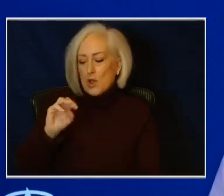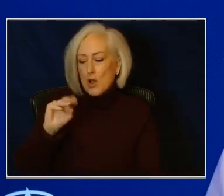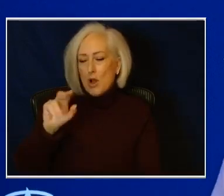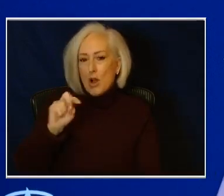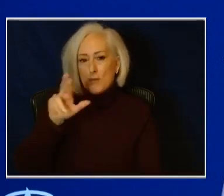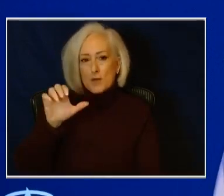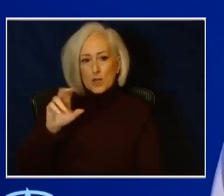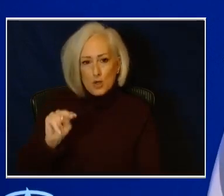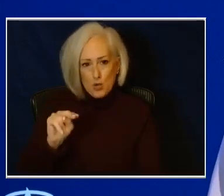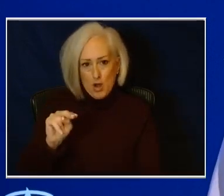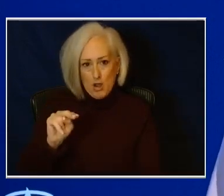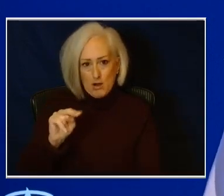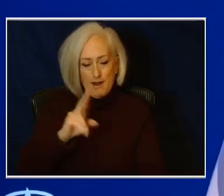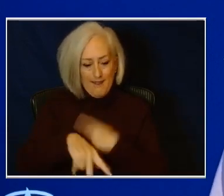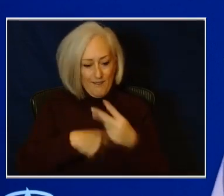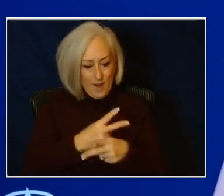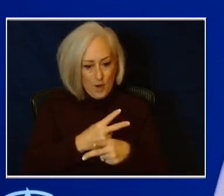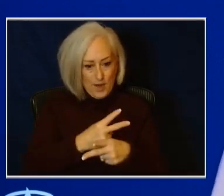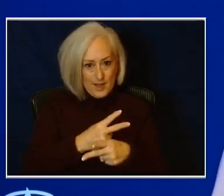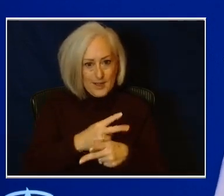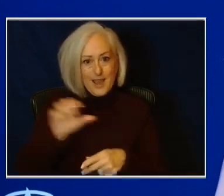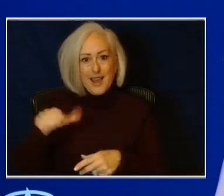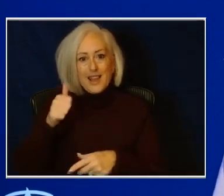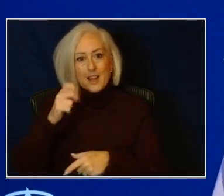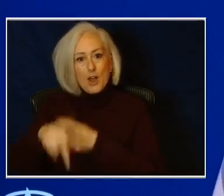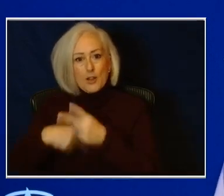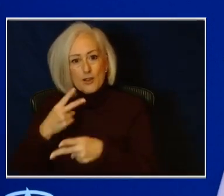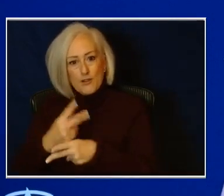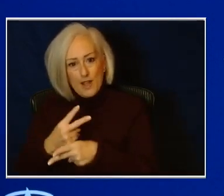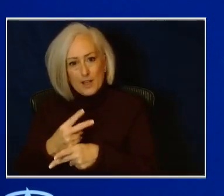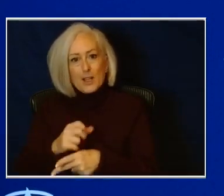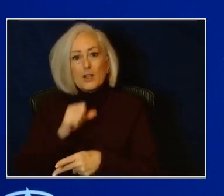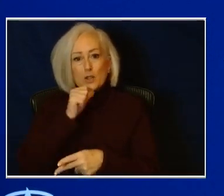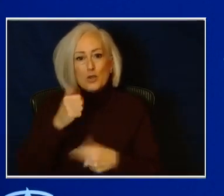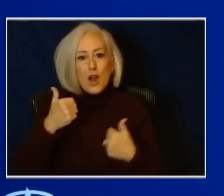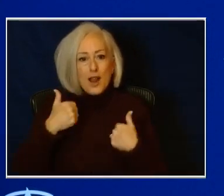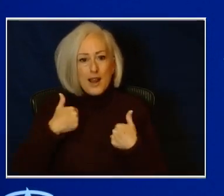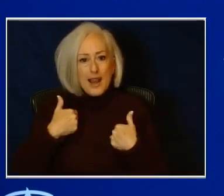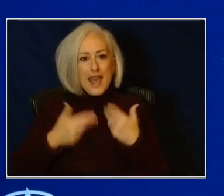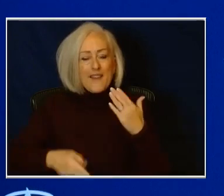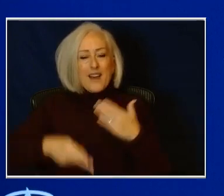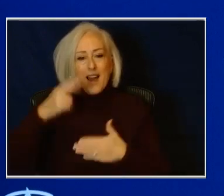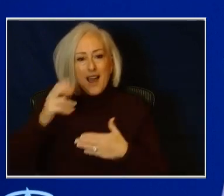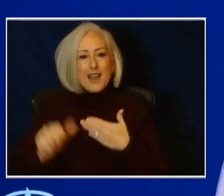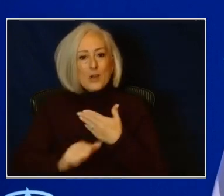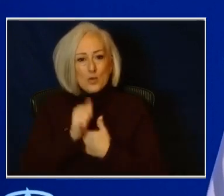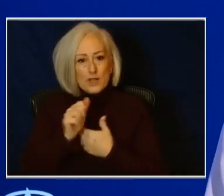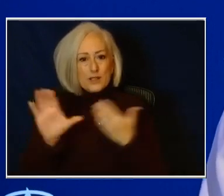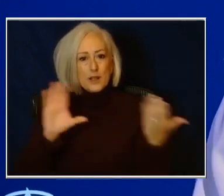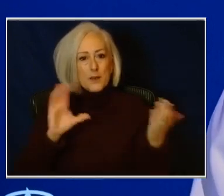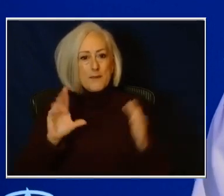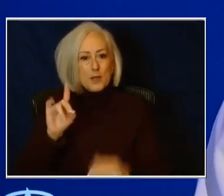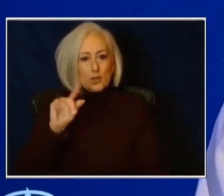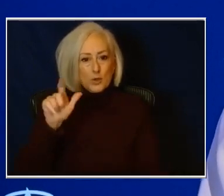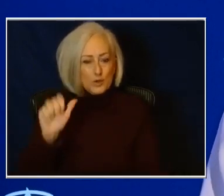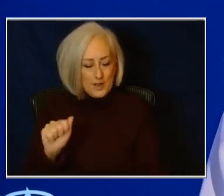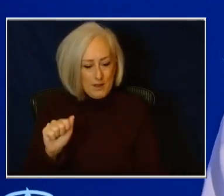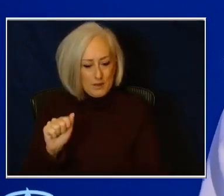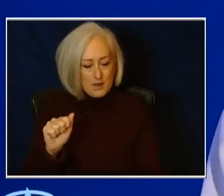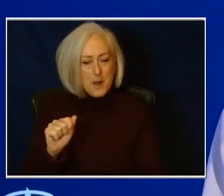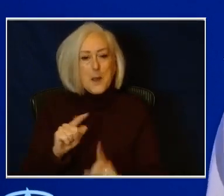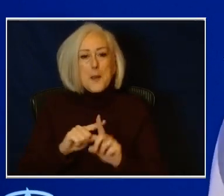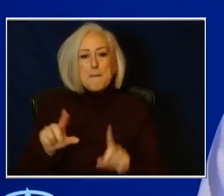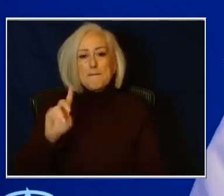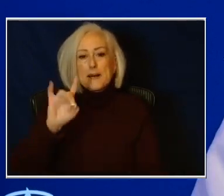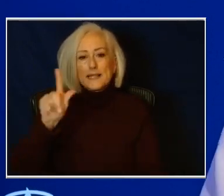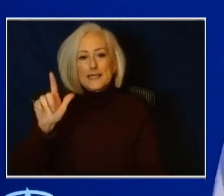and the subvariants do not cause or do not have the higher risk of severe disease as Delta did, but we know Delta was a little bit